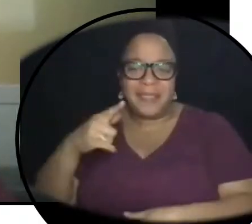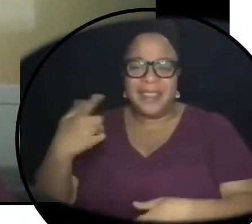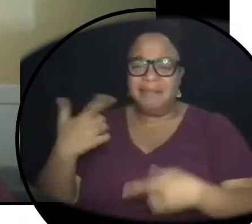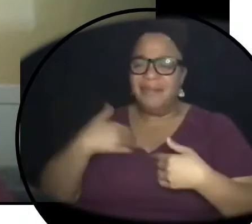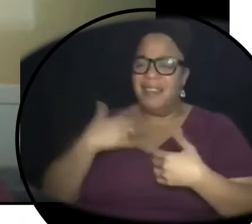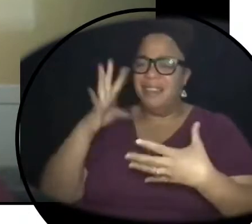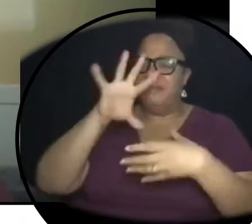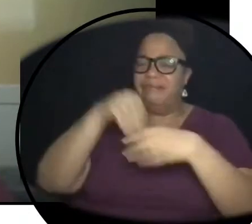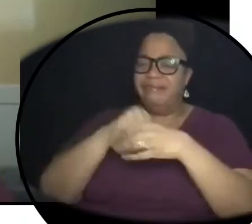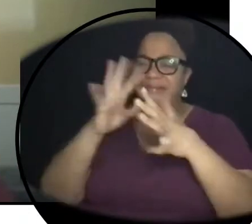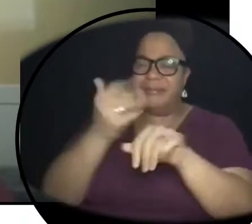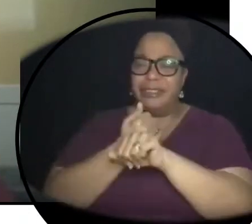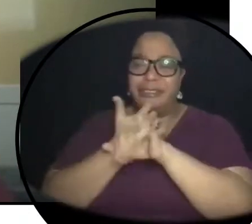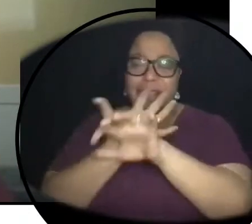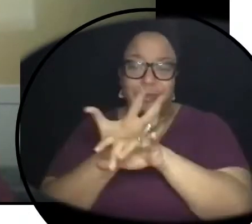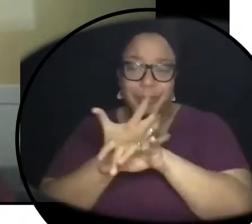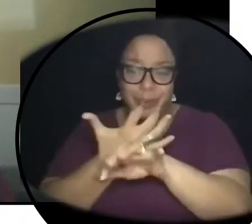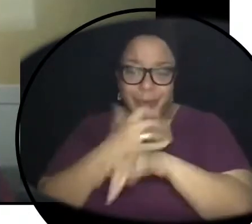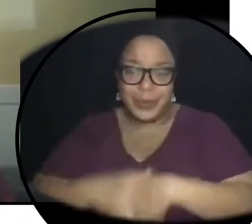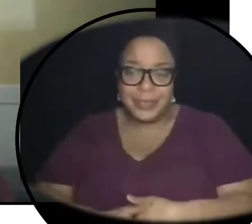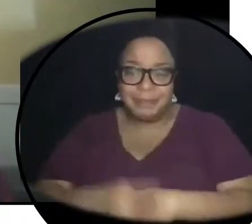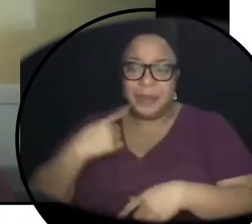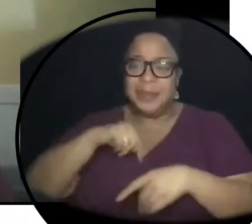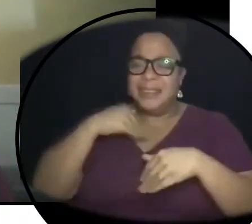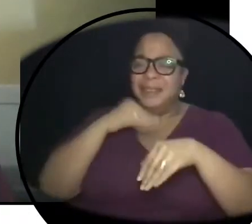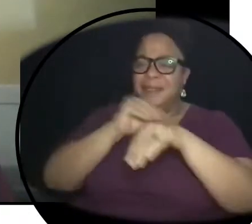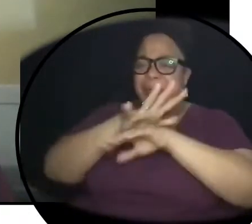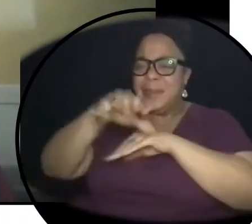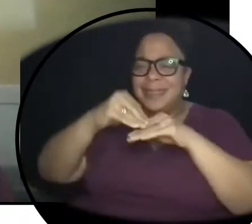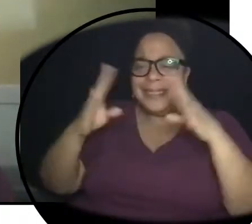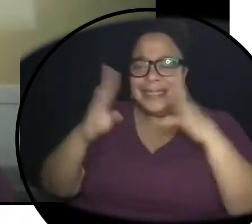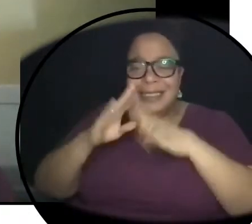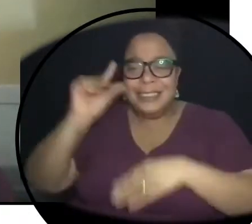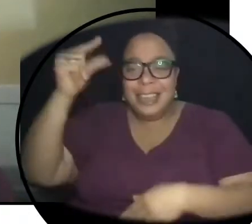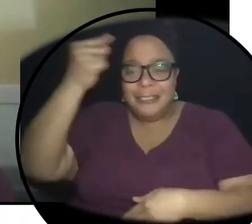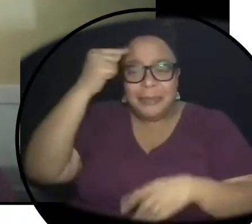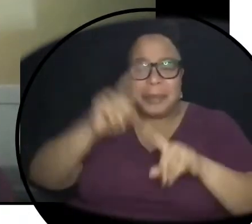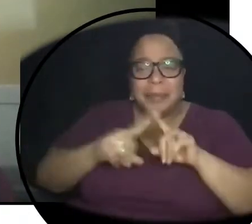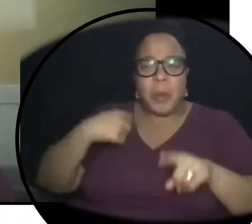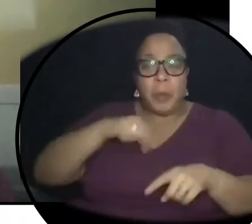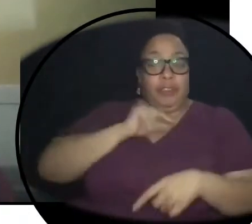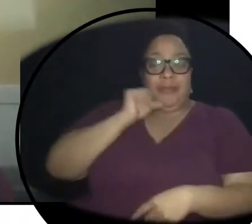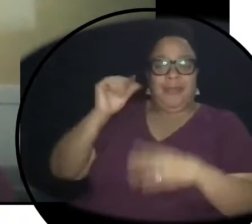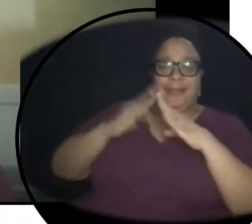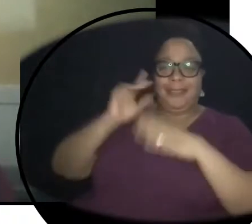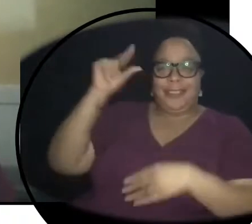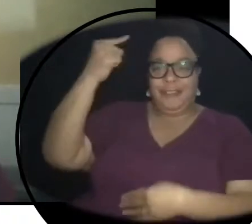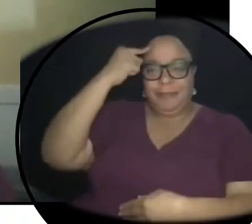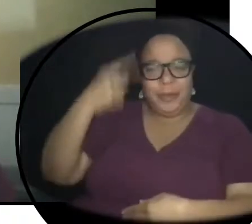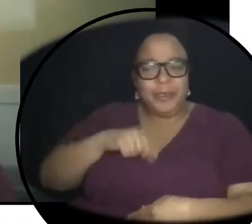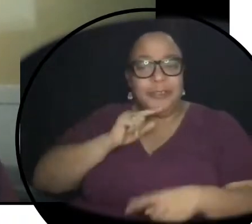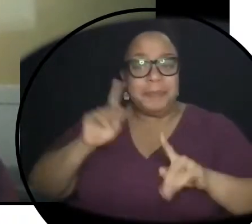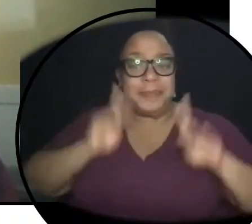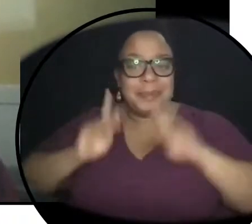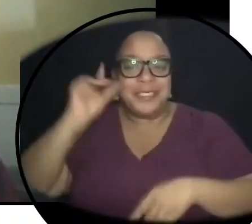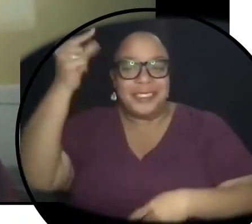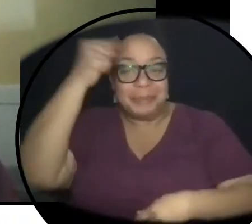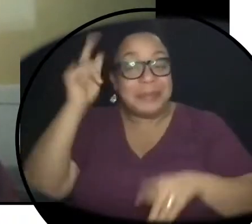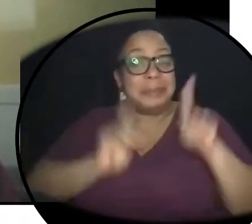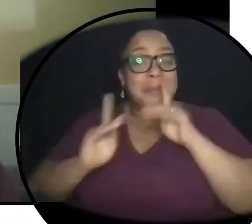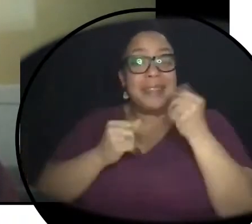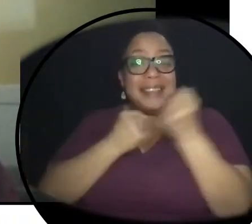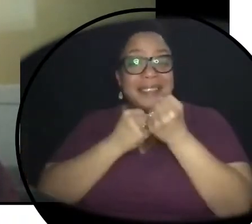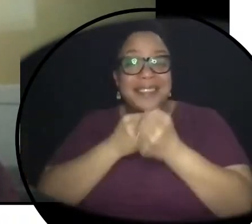down. And the other thing I just want to share about them and the work here that's important is that here in